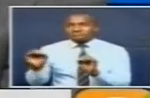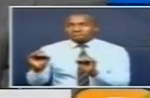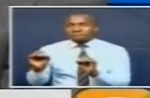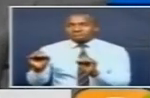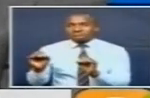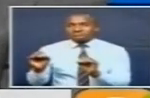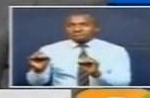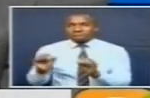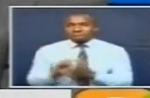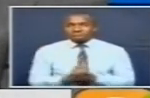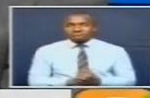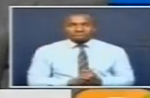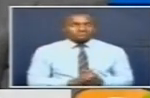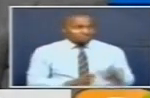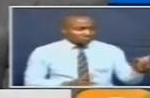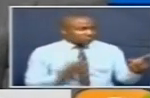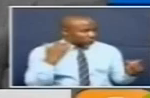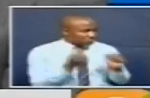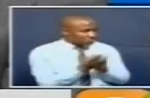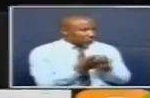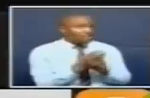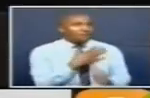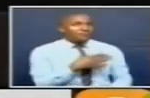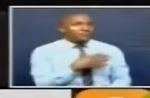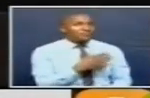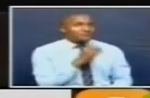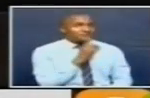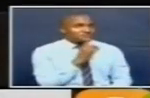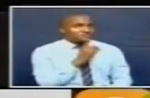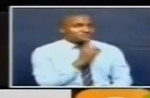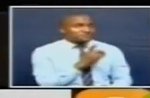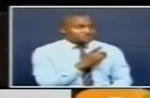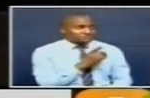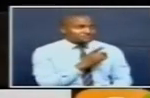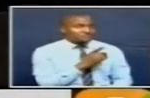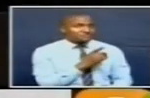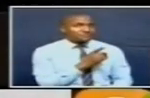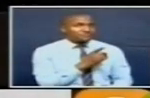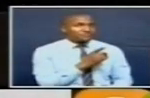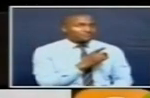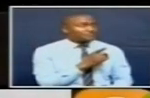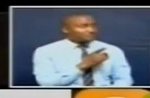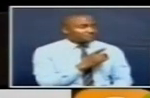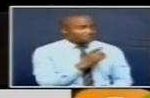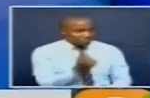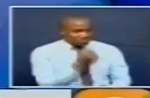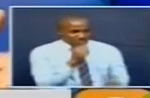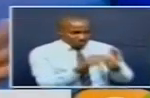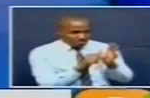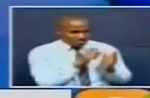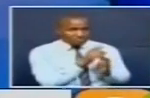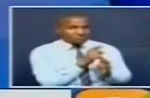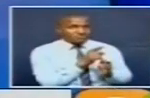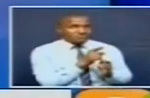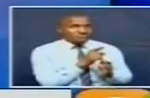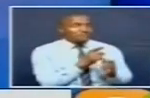these concerns were raised sometime in December. Right. And it was really heated politically in this country. Right. So what if the